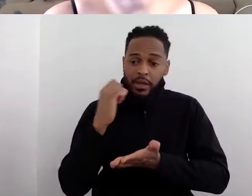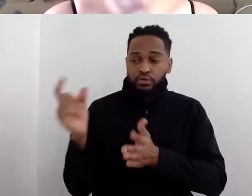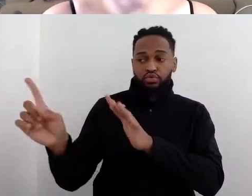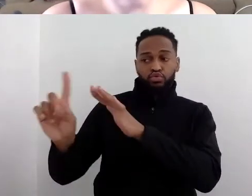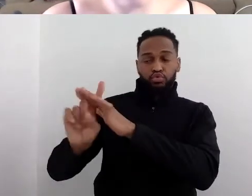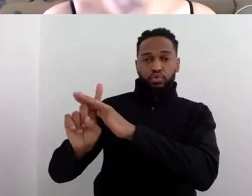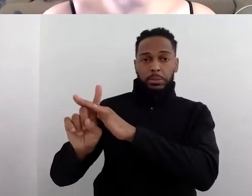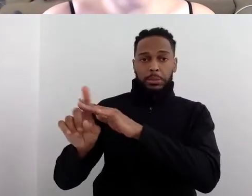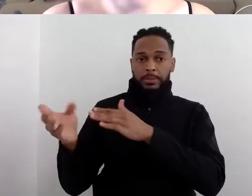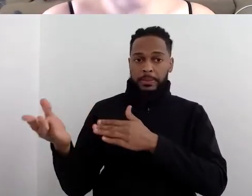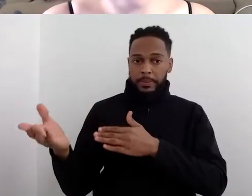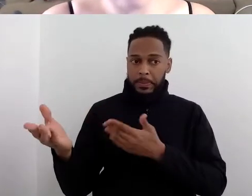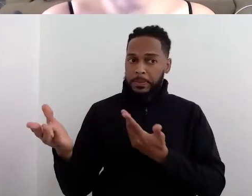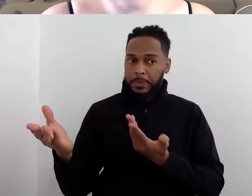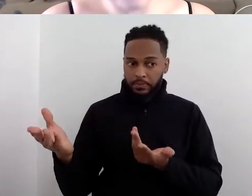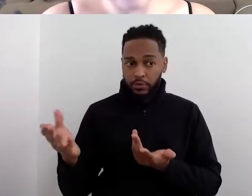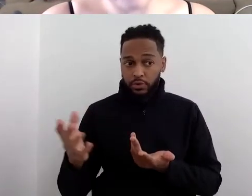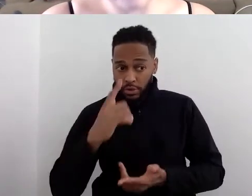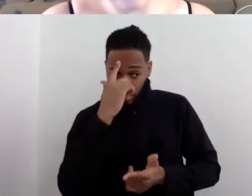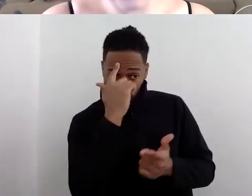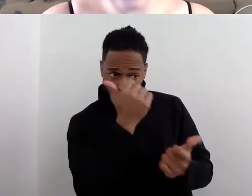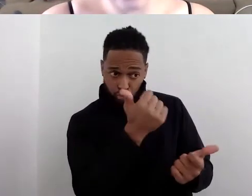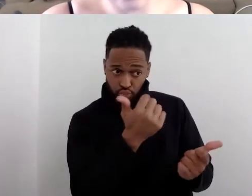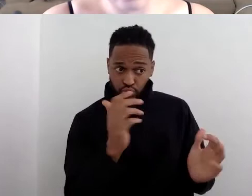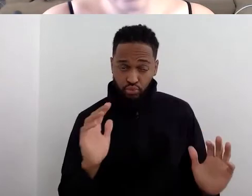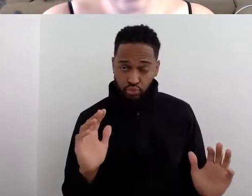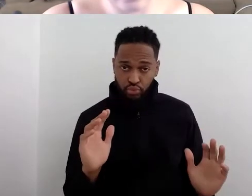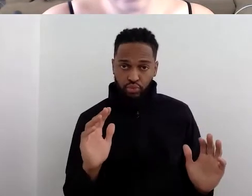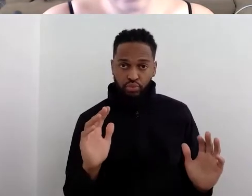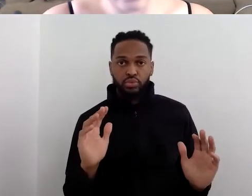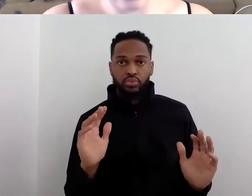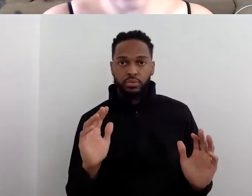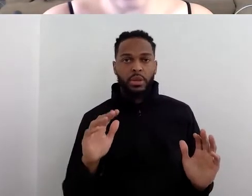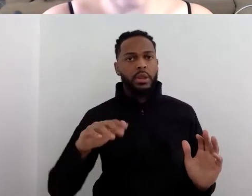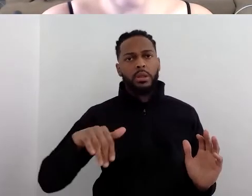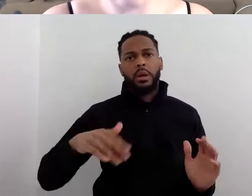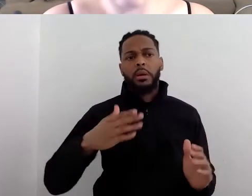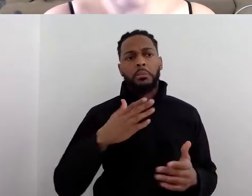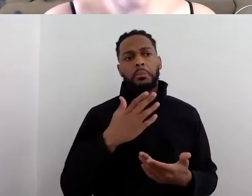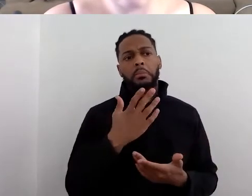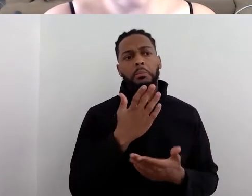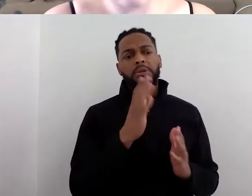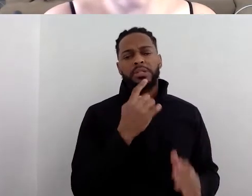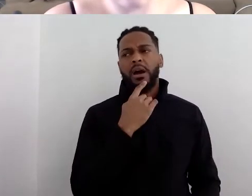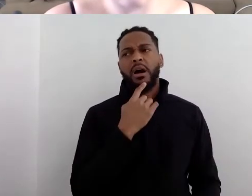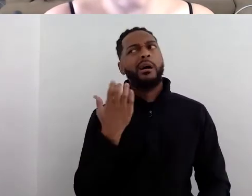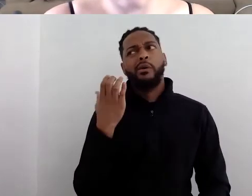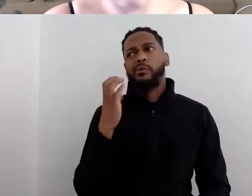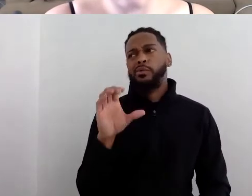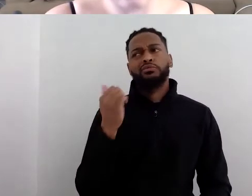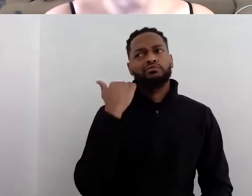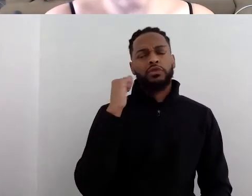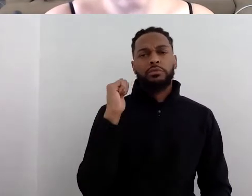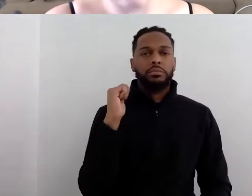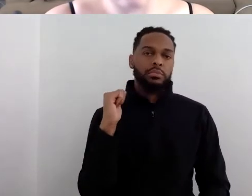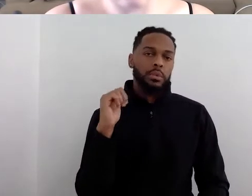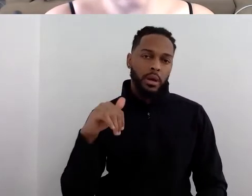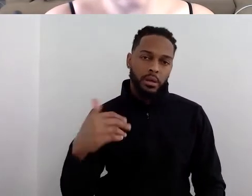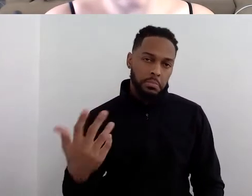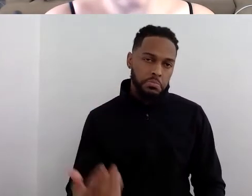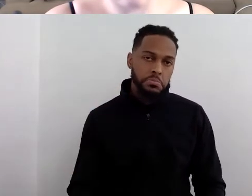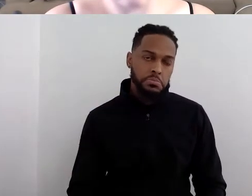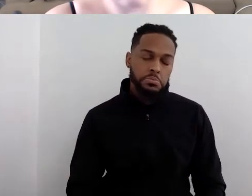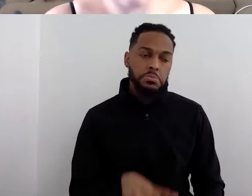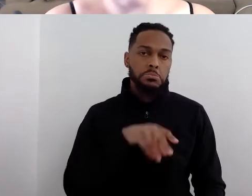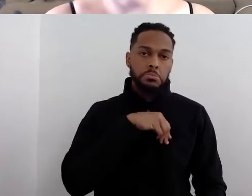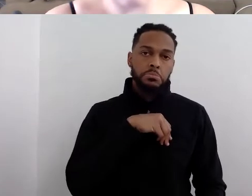you. And so I've not had anyone though at that point say, no, I don't want to see you. Um,